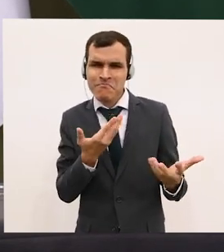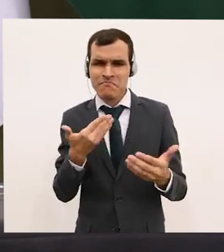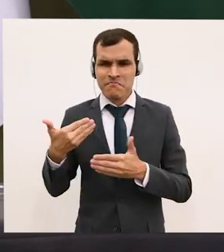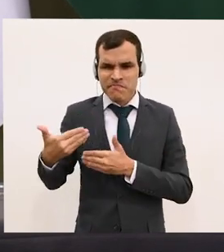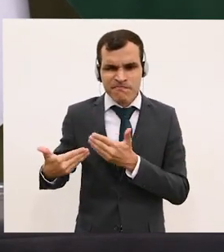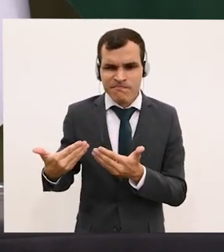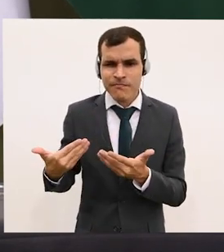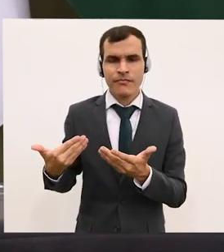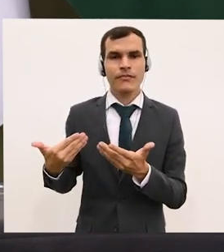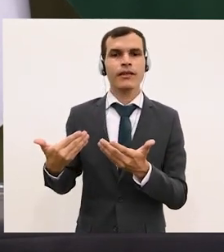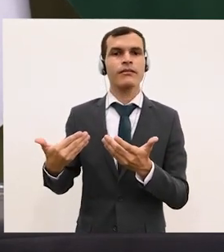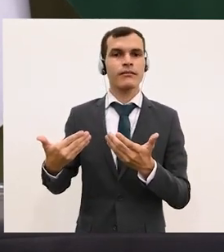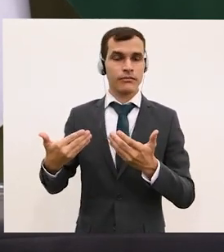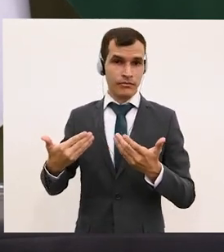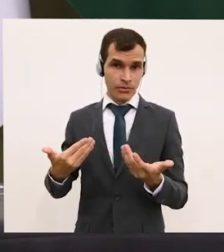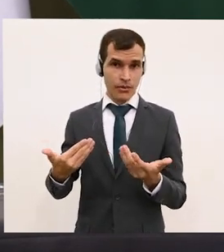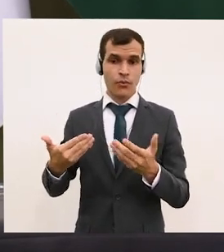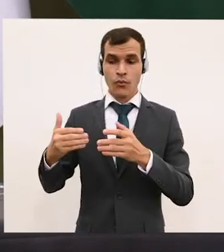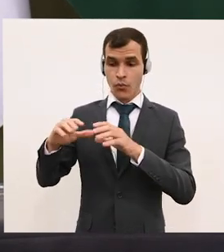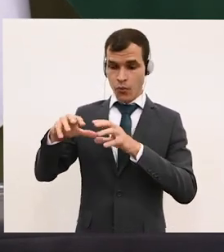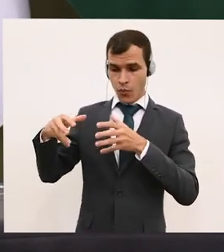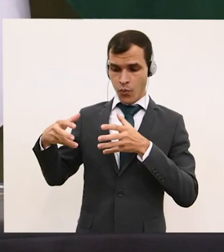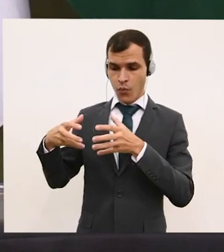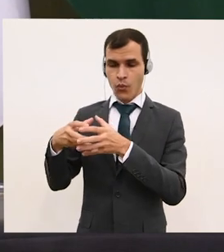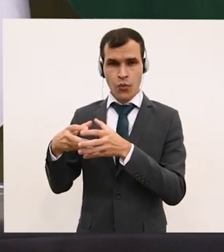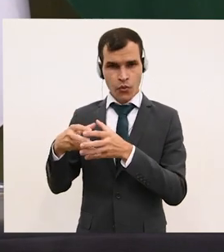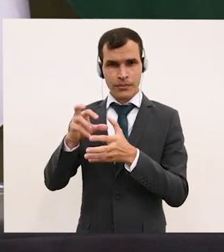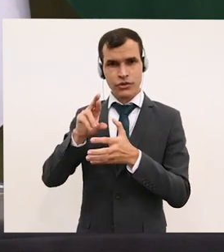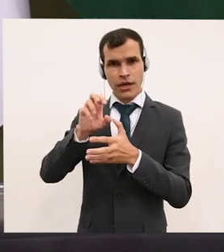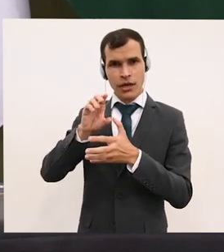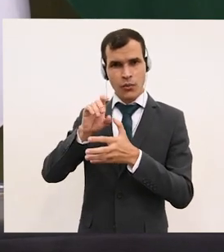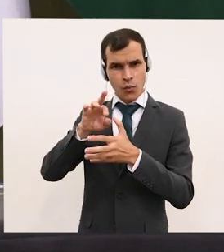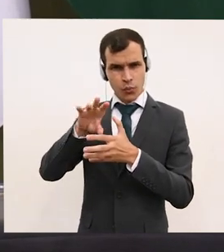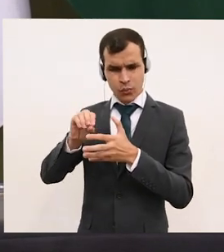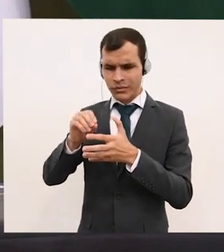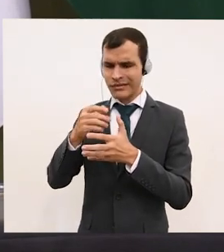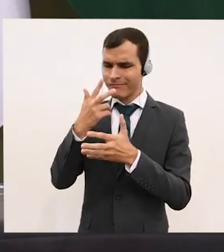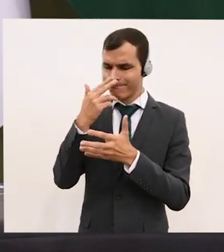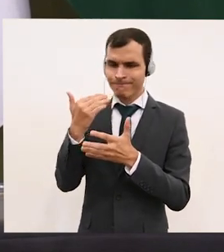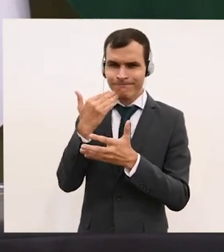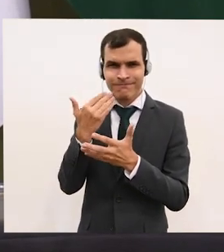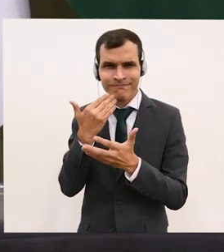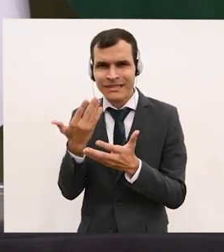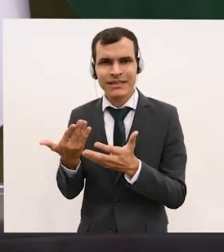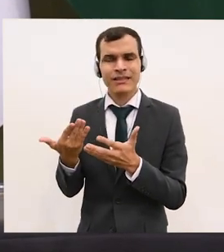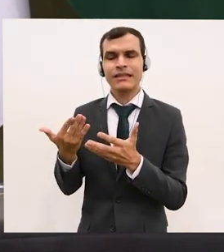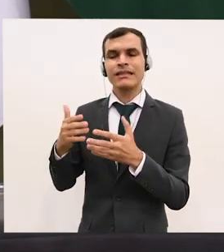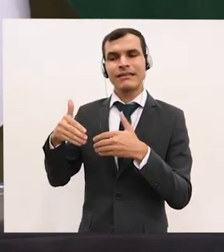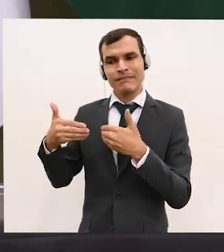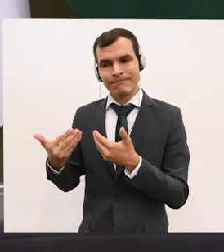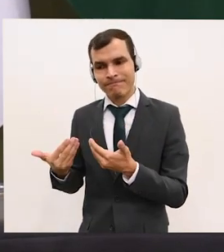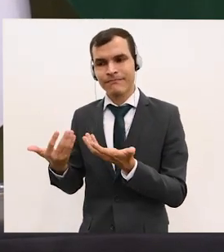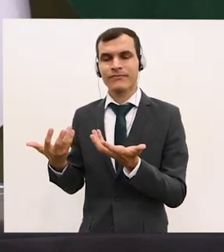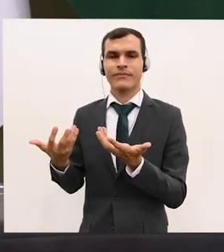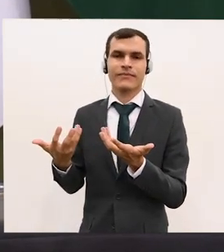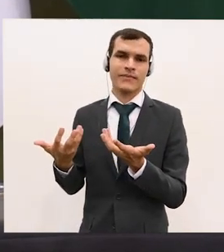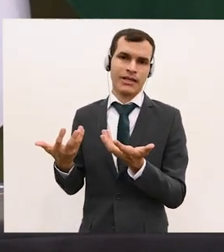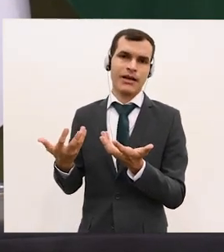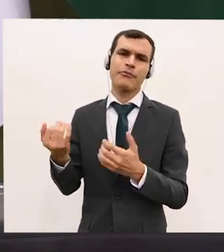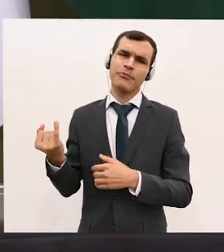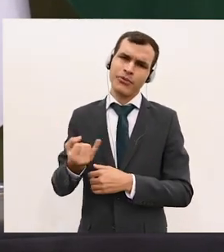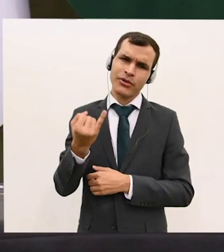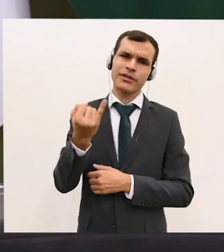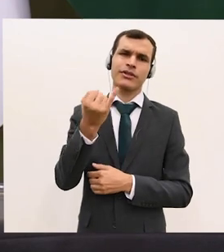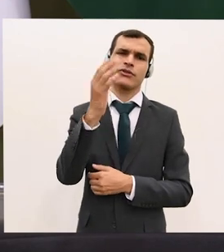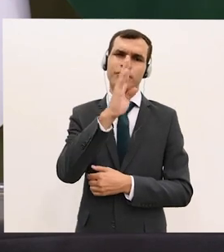not functioning. So all of those things are very important and Brazil will have a strong role to play in that. We